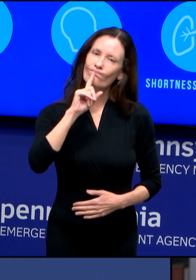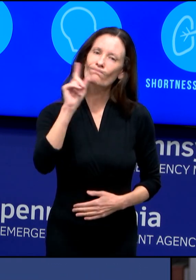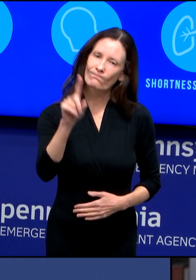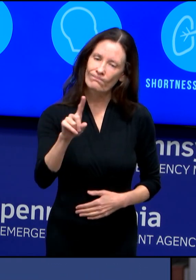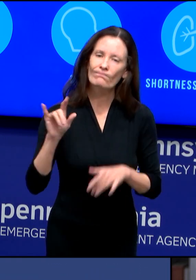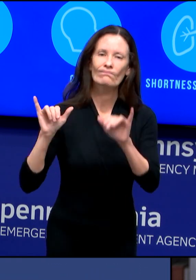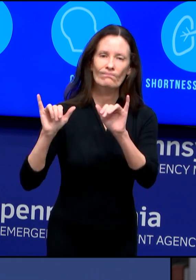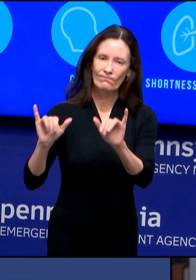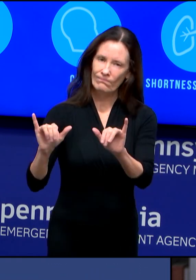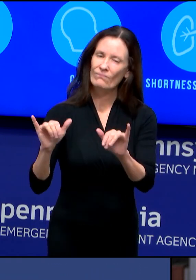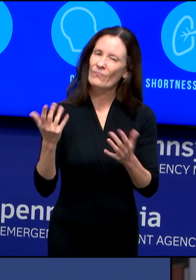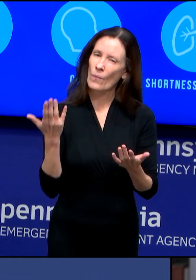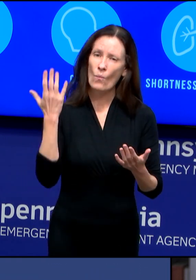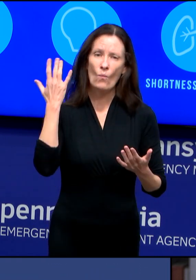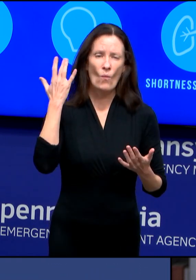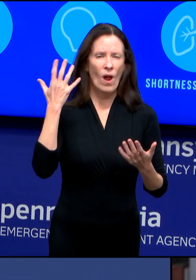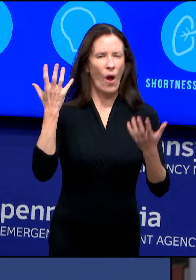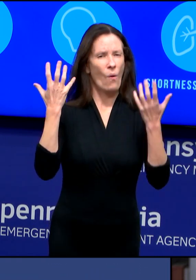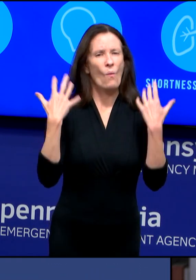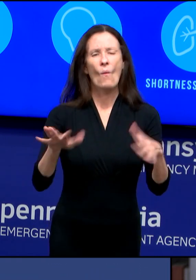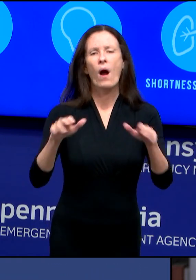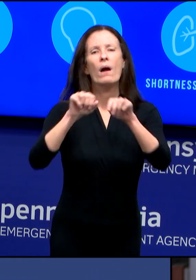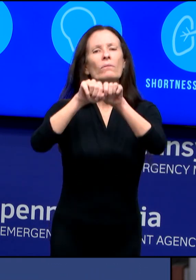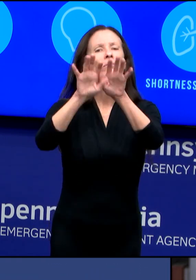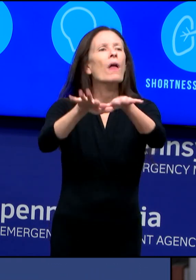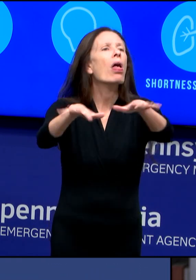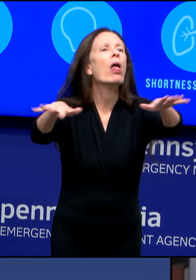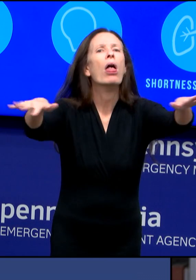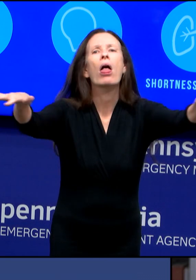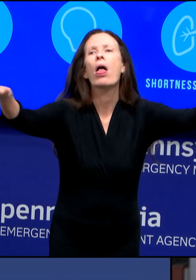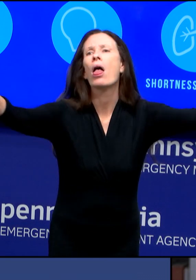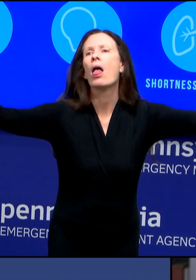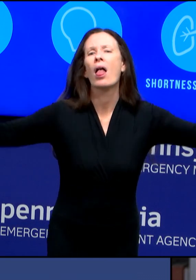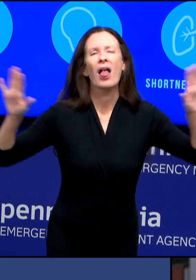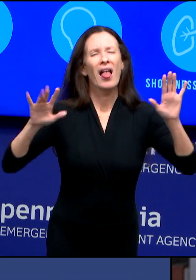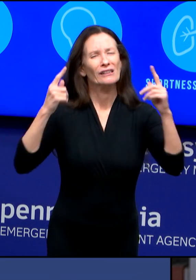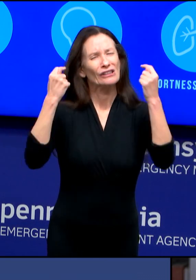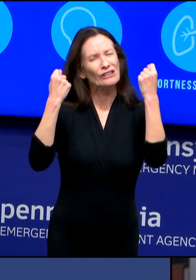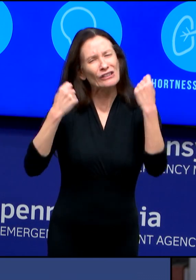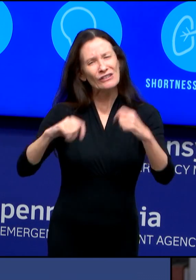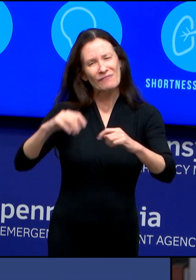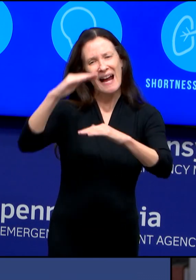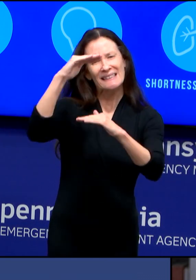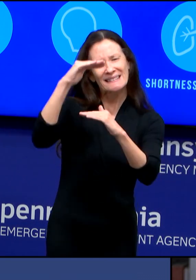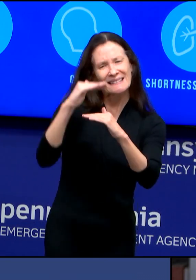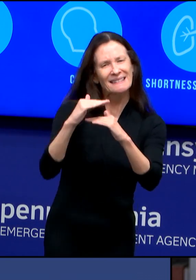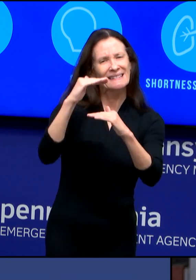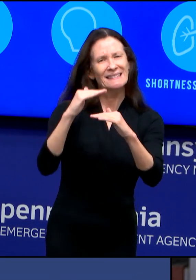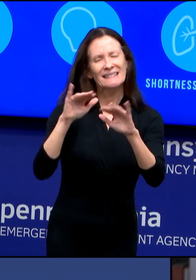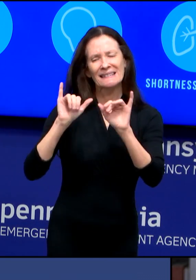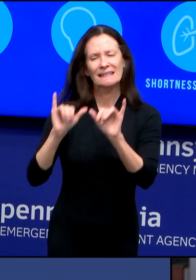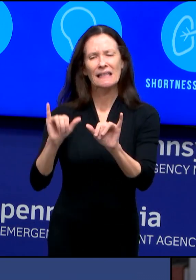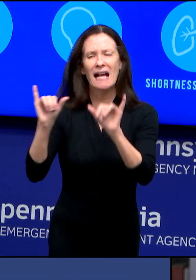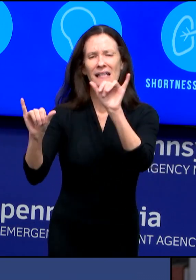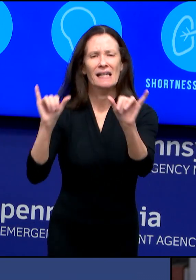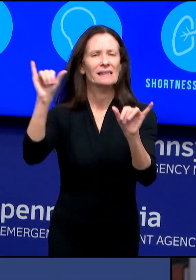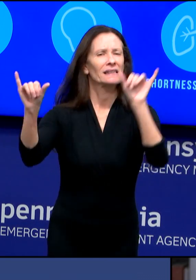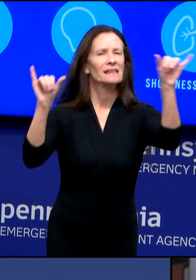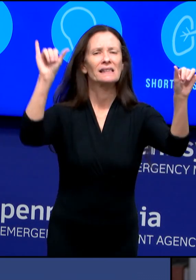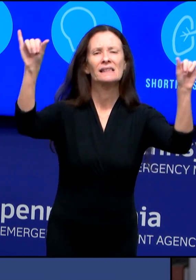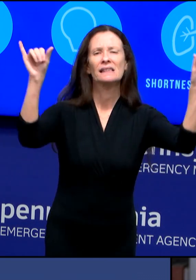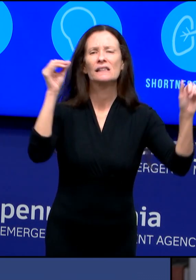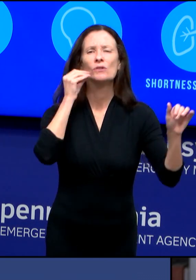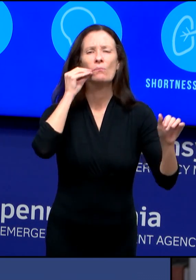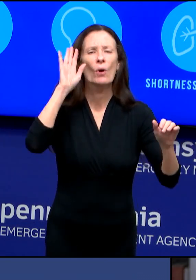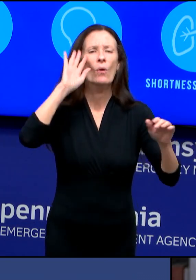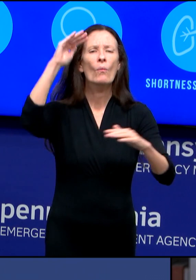staying. This virus, is sneaky. You get it before you know you have it. Now, 80% who